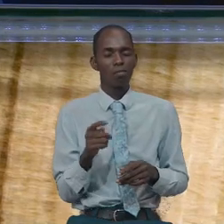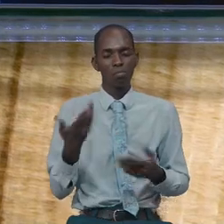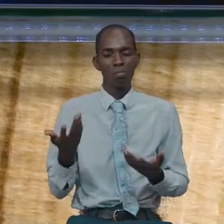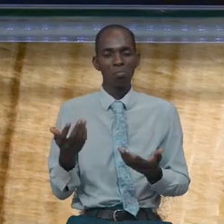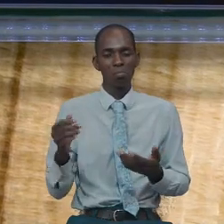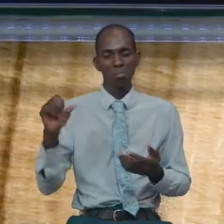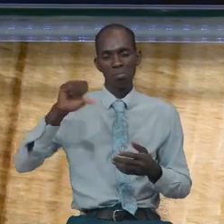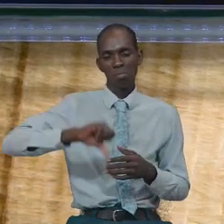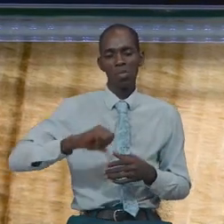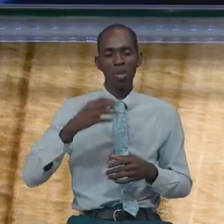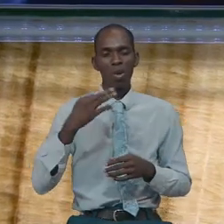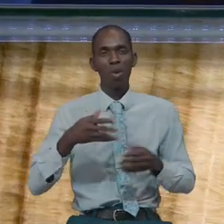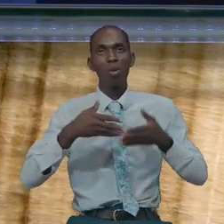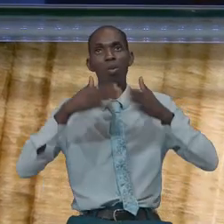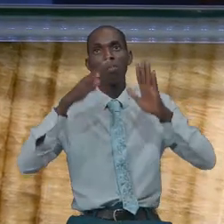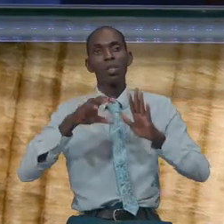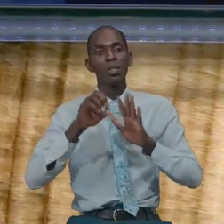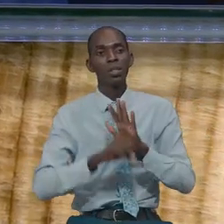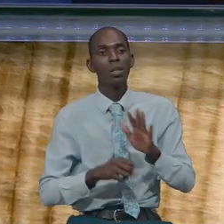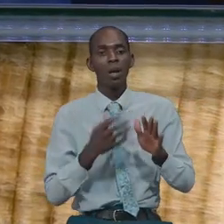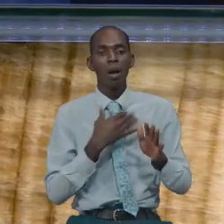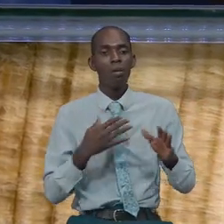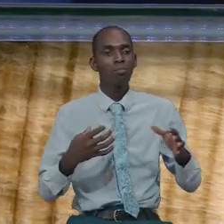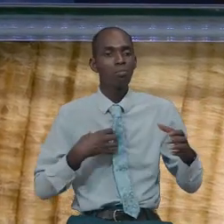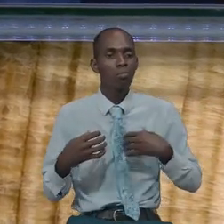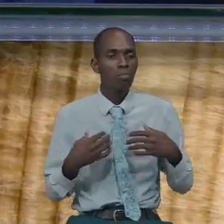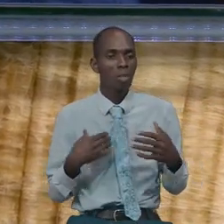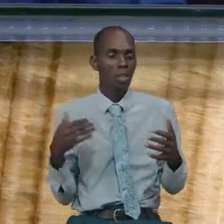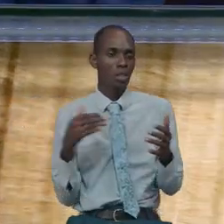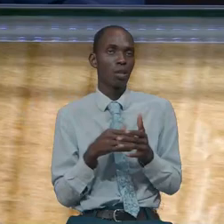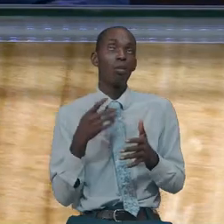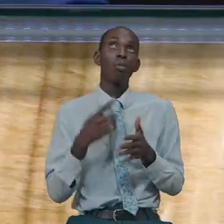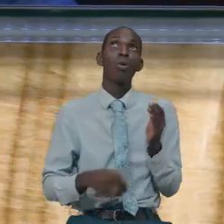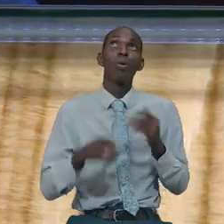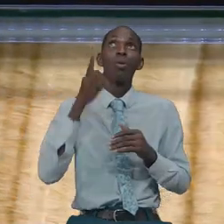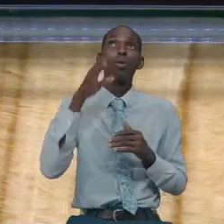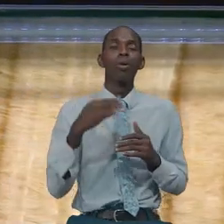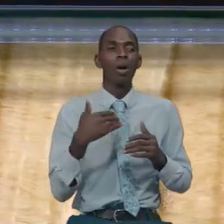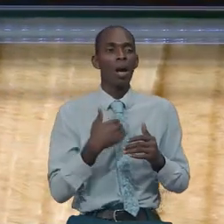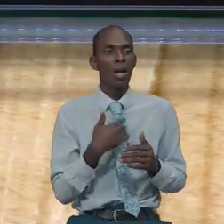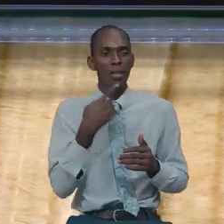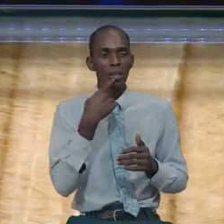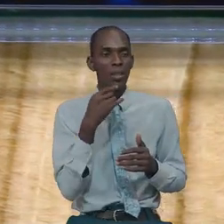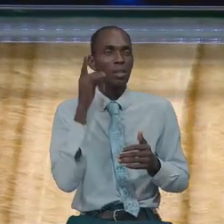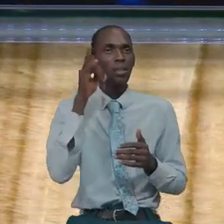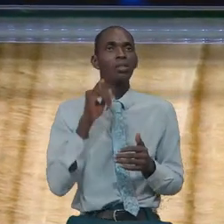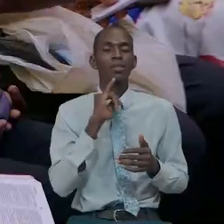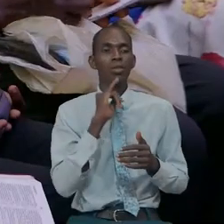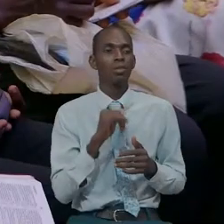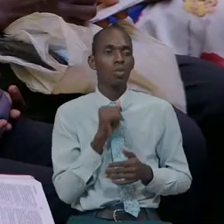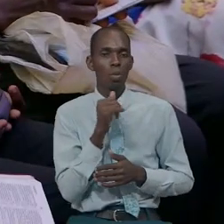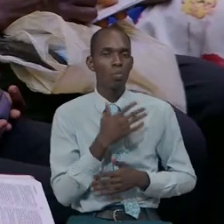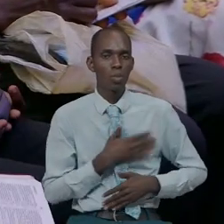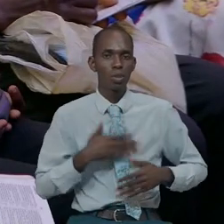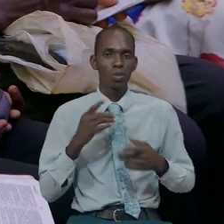leadership and complaining against what God has said, it displeases the Lord, and